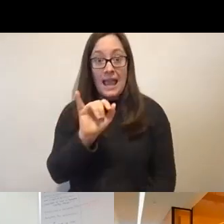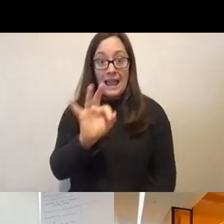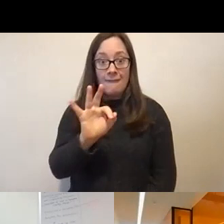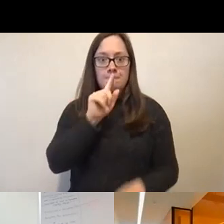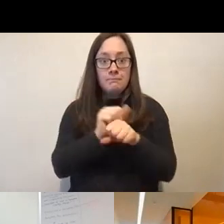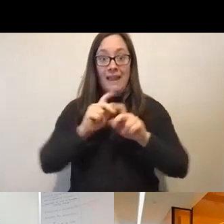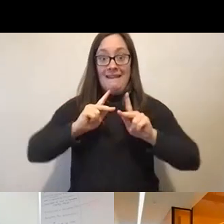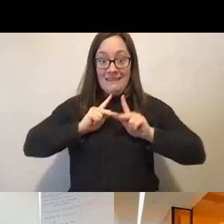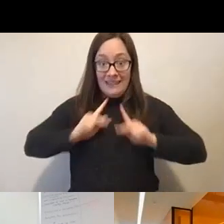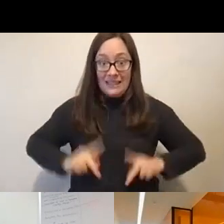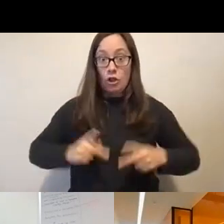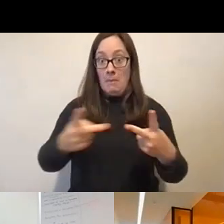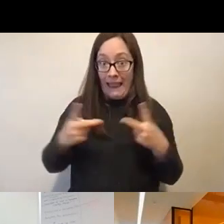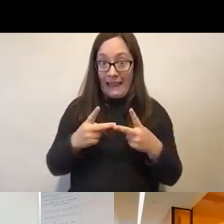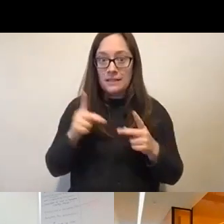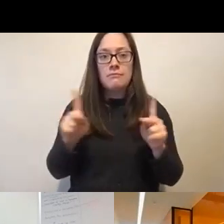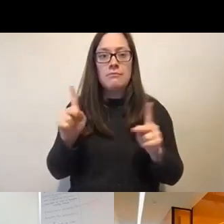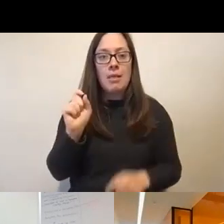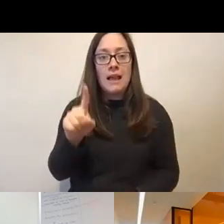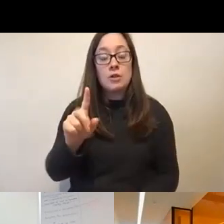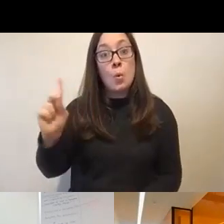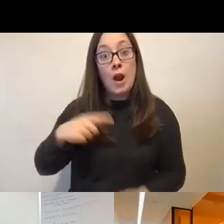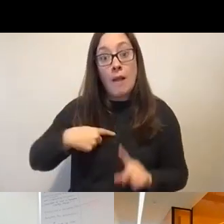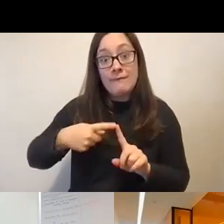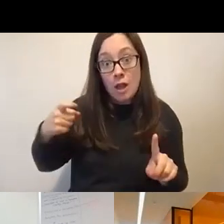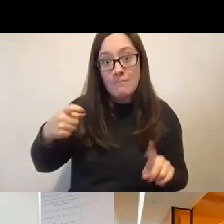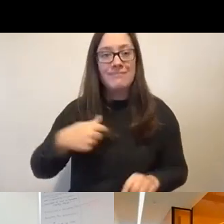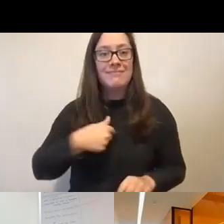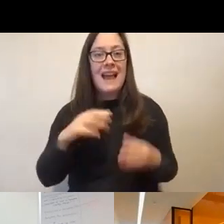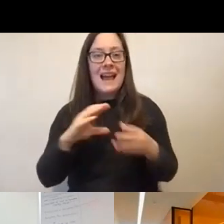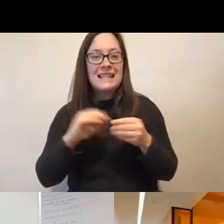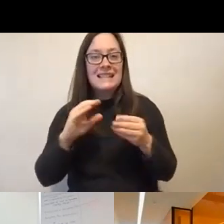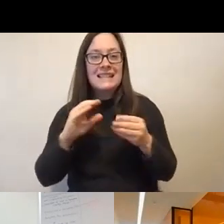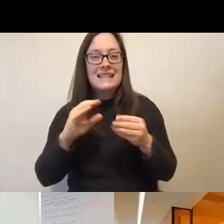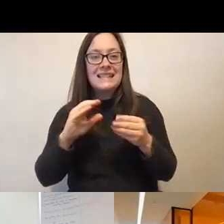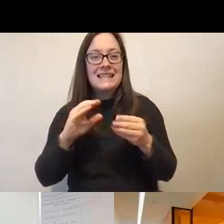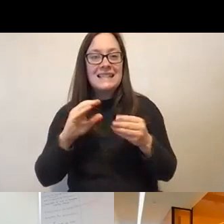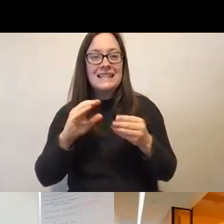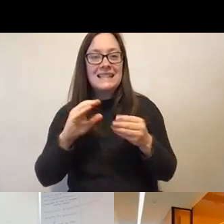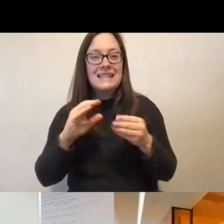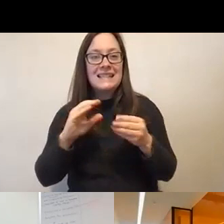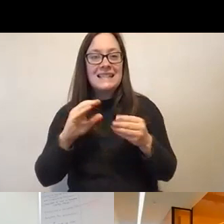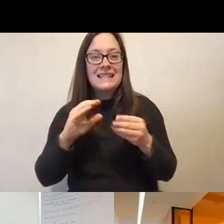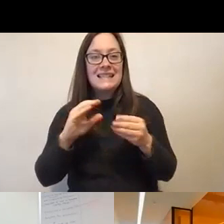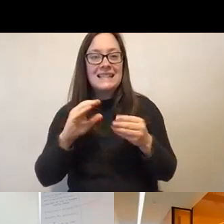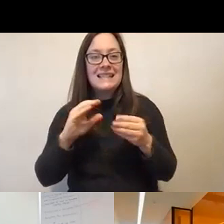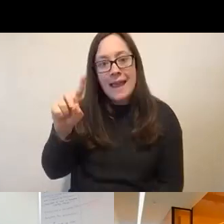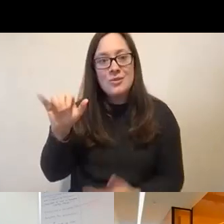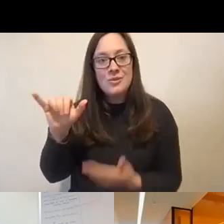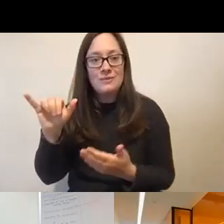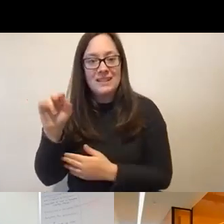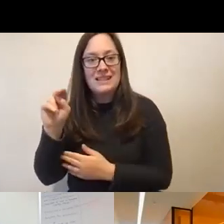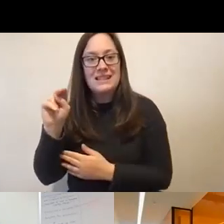to define it, when people ask me where I'm from, I say Hilton Head. That's where I grew up. So I grew up in a tiny little island called Hilton Head,